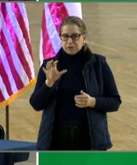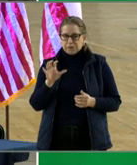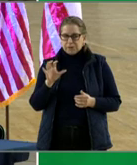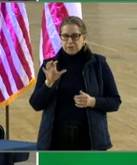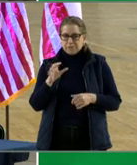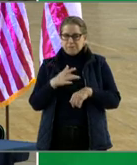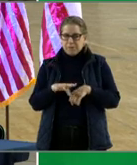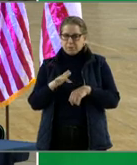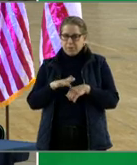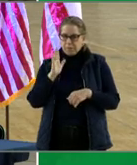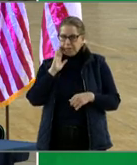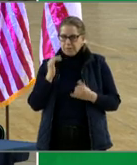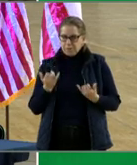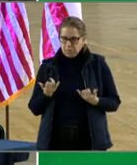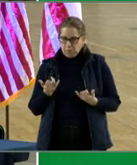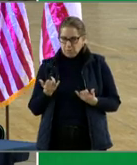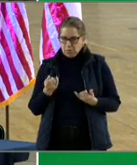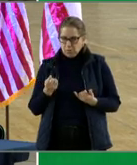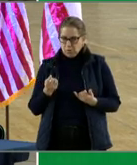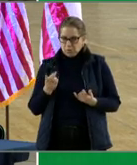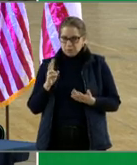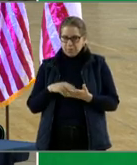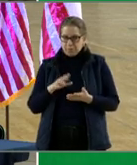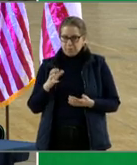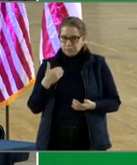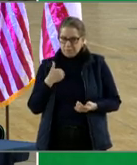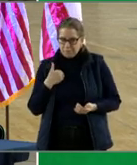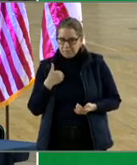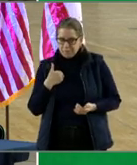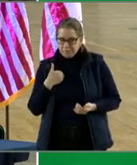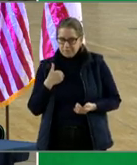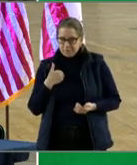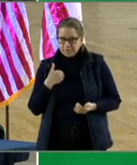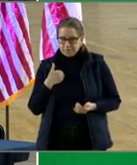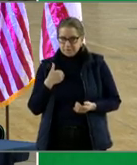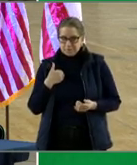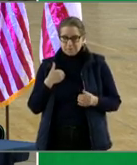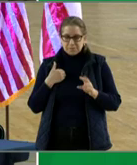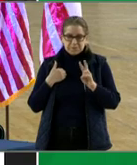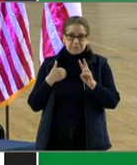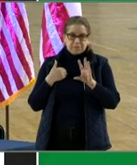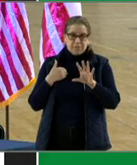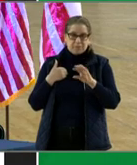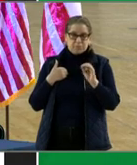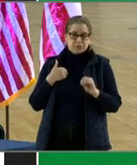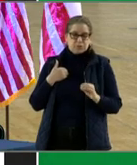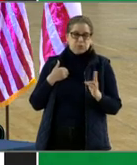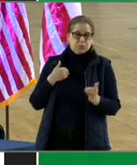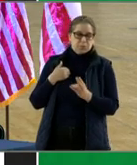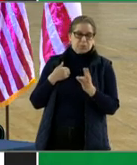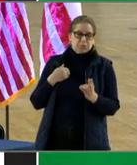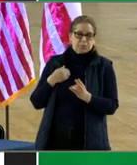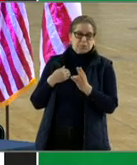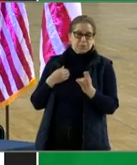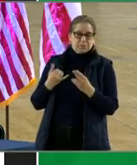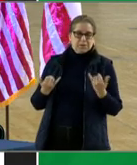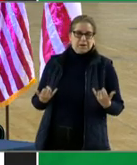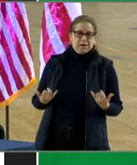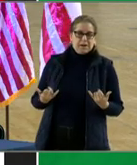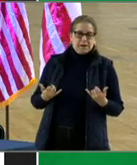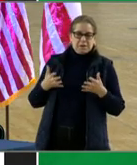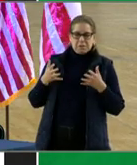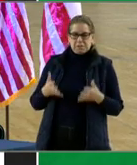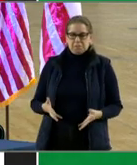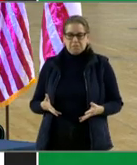in the district system overall, we're at a 65% occupancy rate of our overall hospital beds at